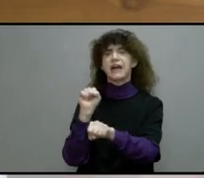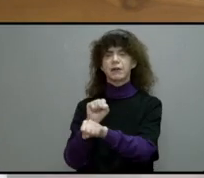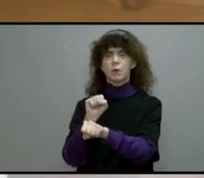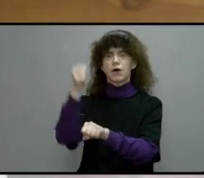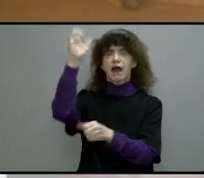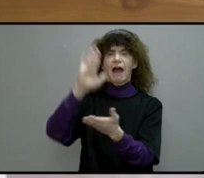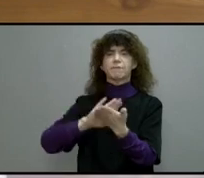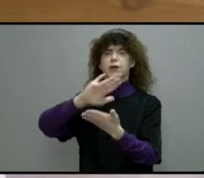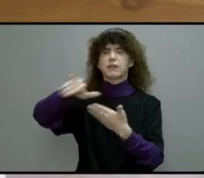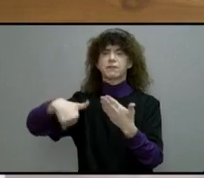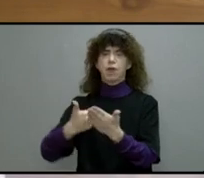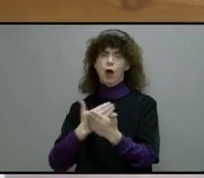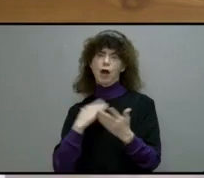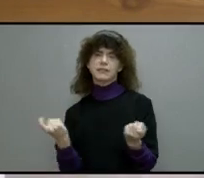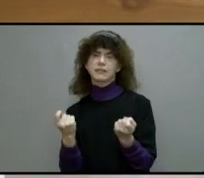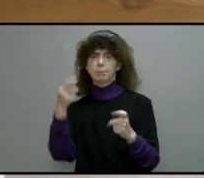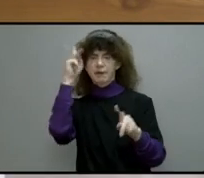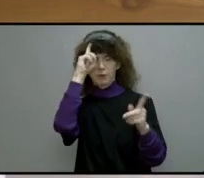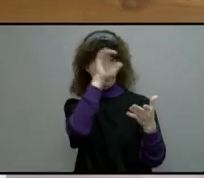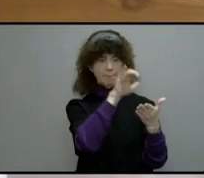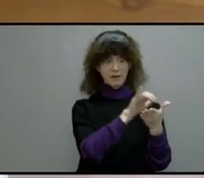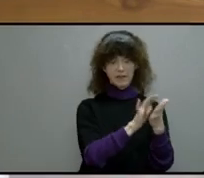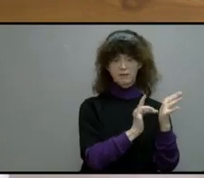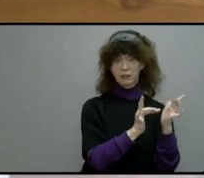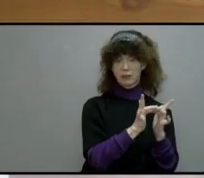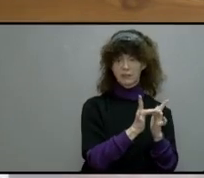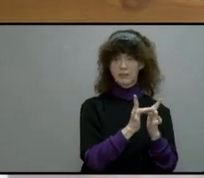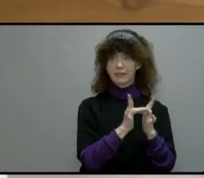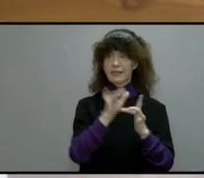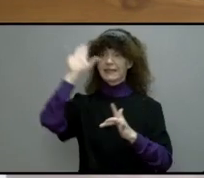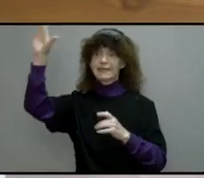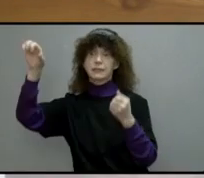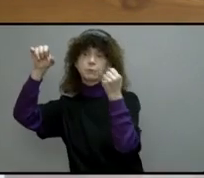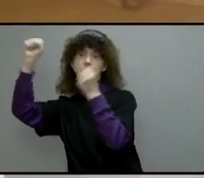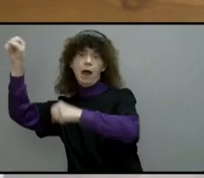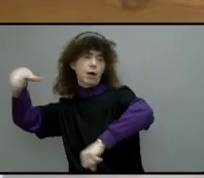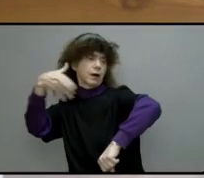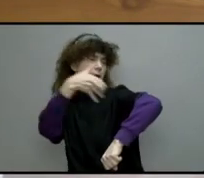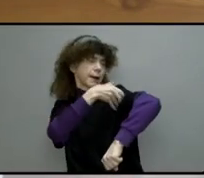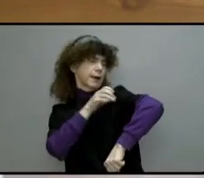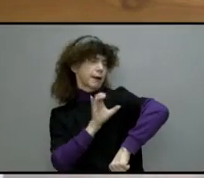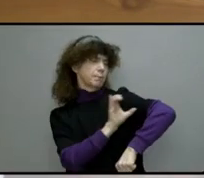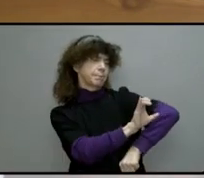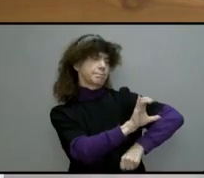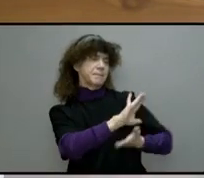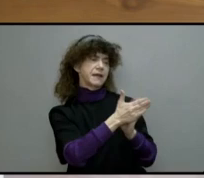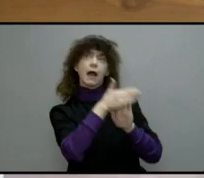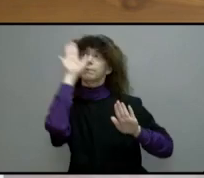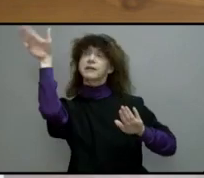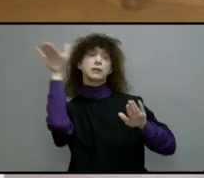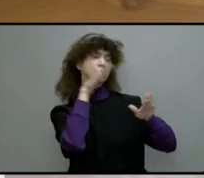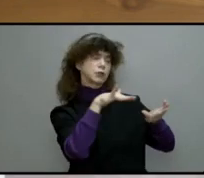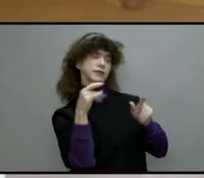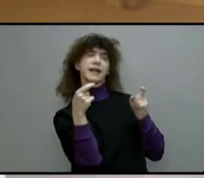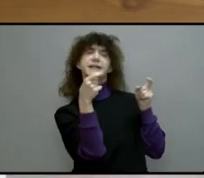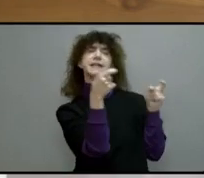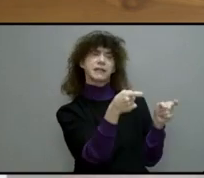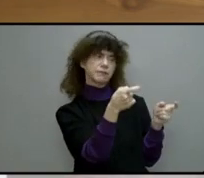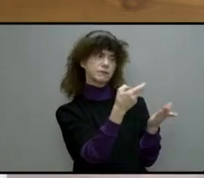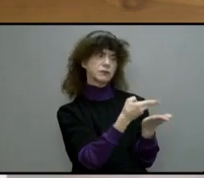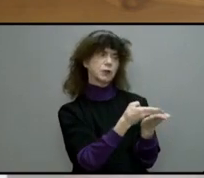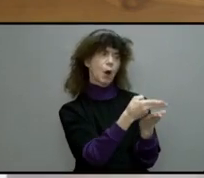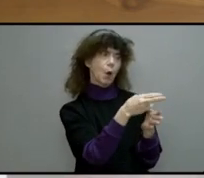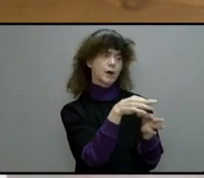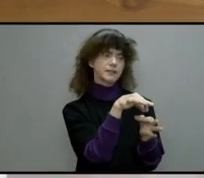sins. To those who believe in Jesus Christ, he gives the power to become the children of God and bestows on them the